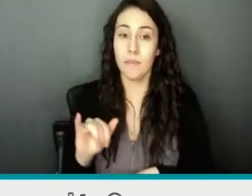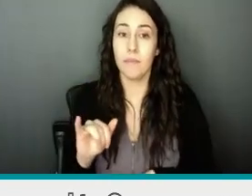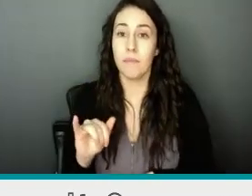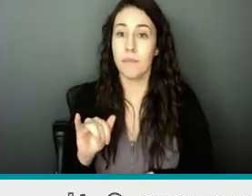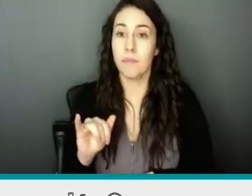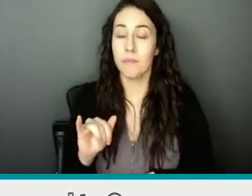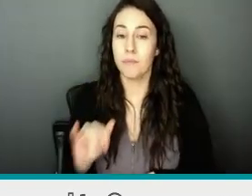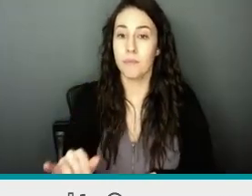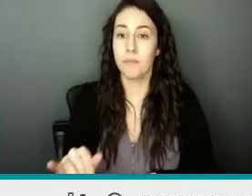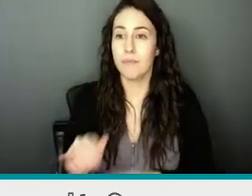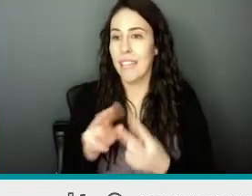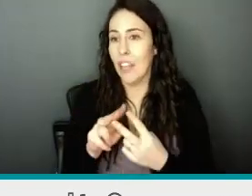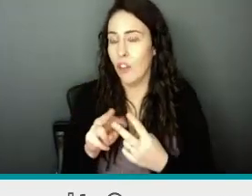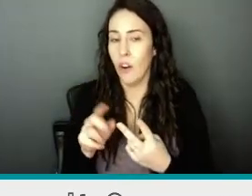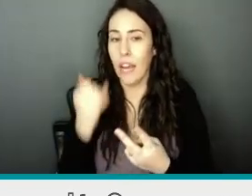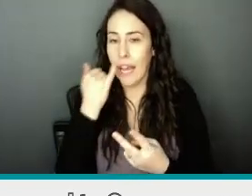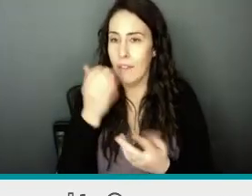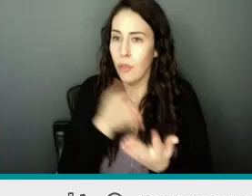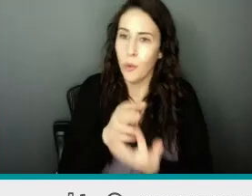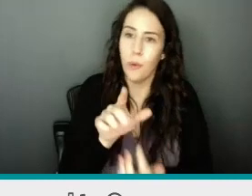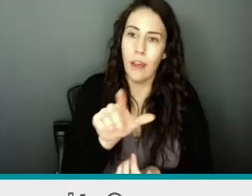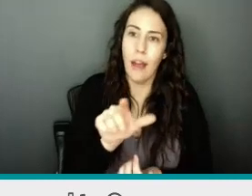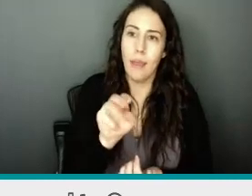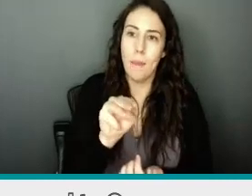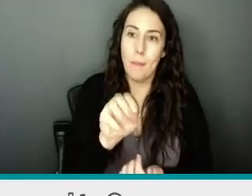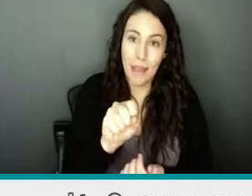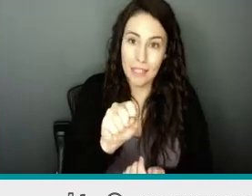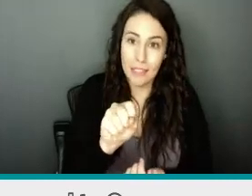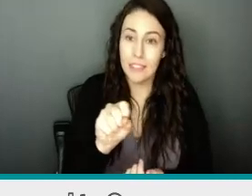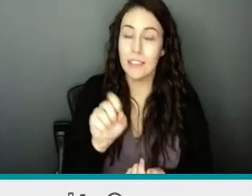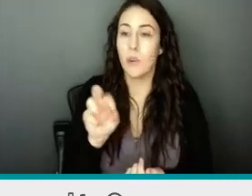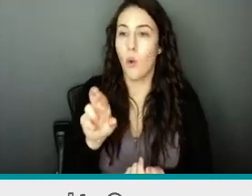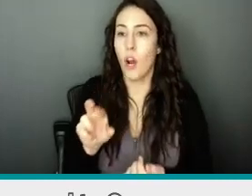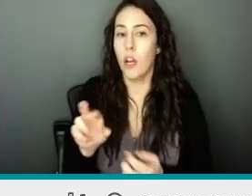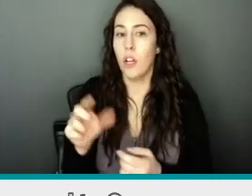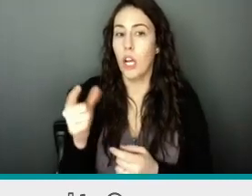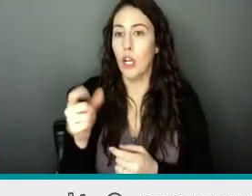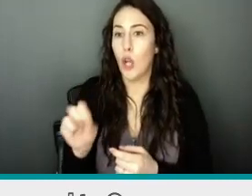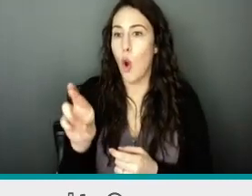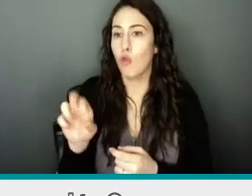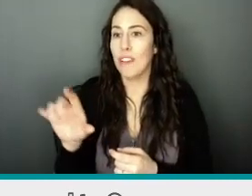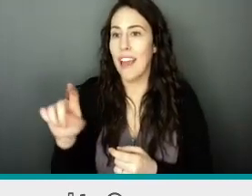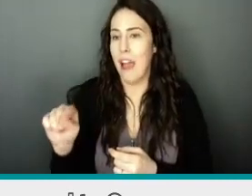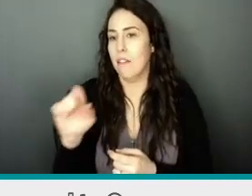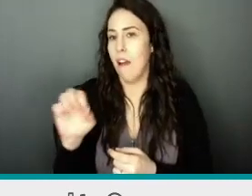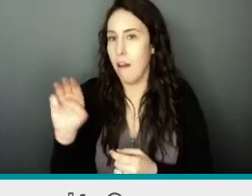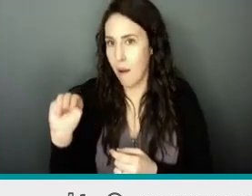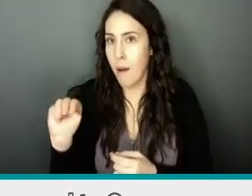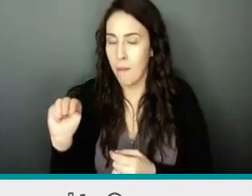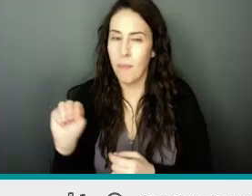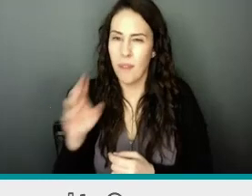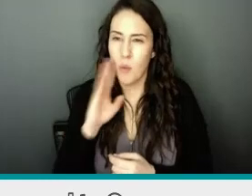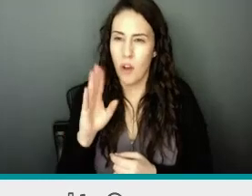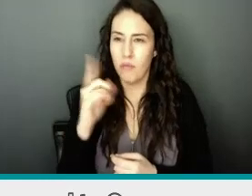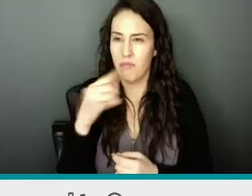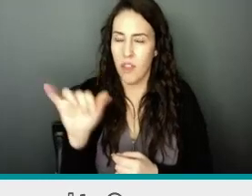either way, whether you're going through LMS or going through GoReact.com, the functionality will be the same. So with